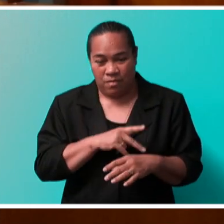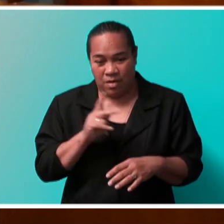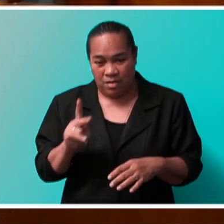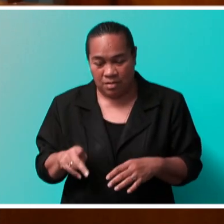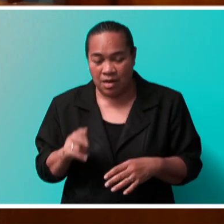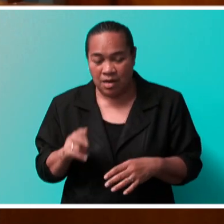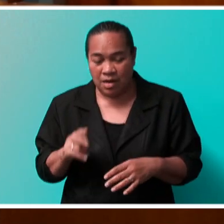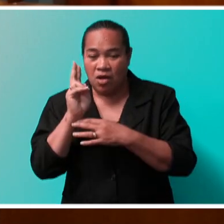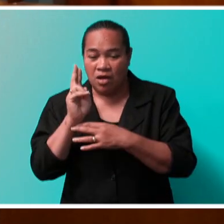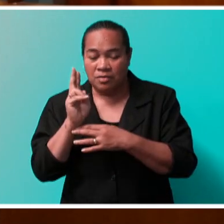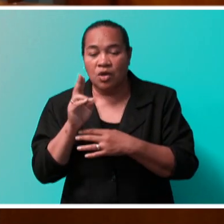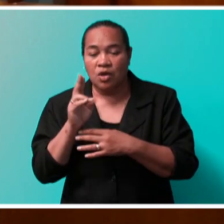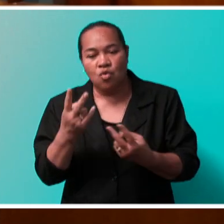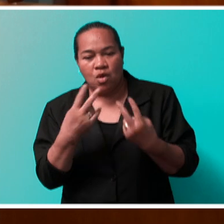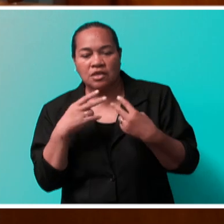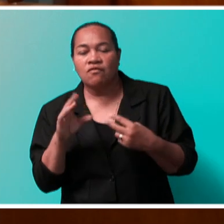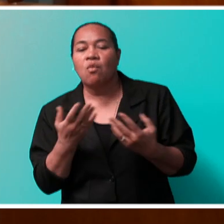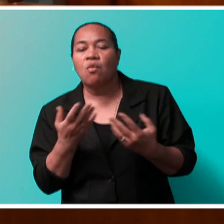at home or from abroad.